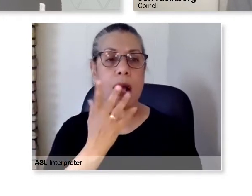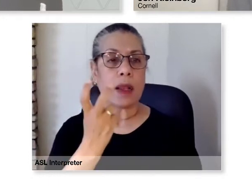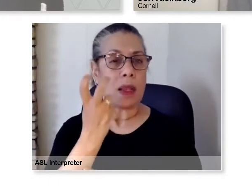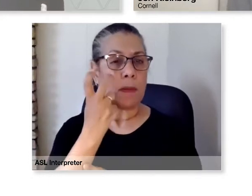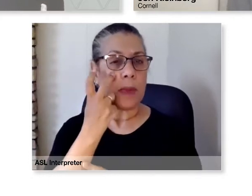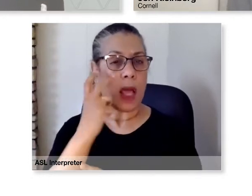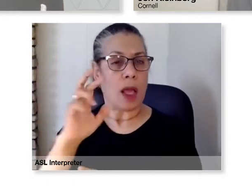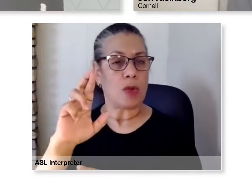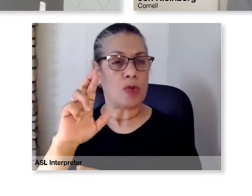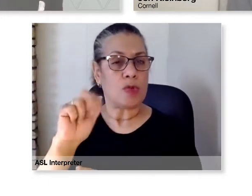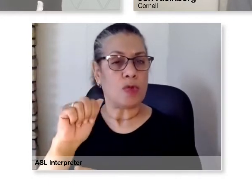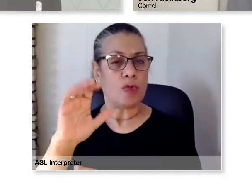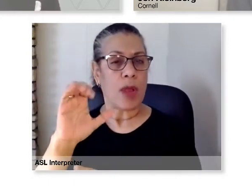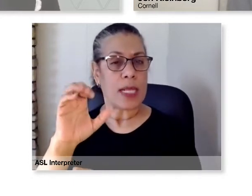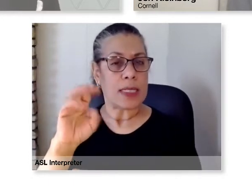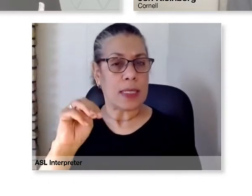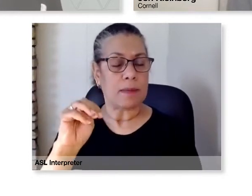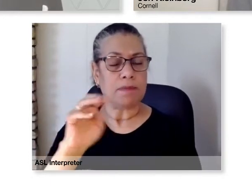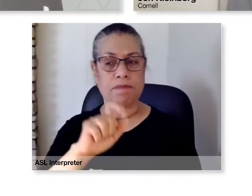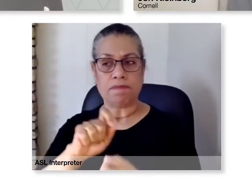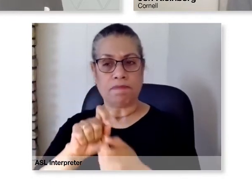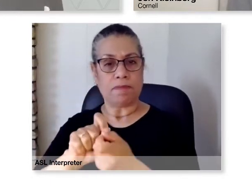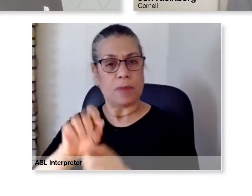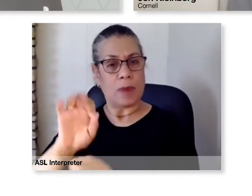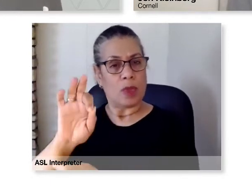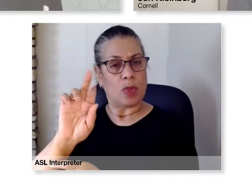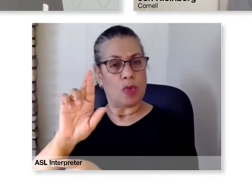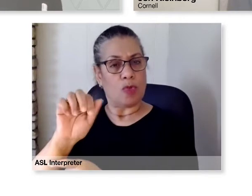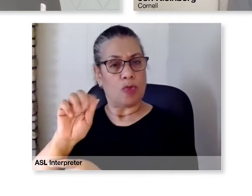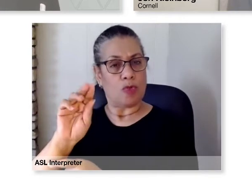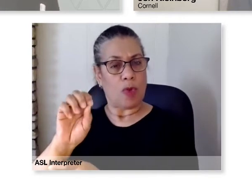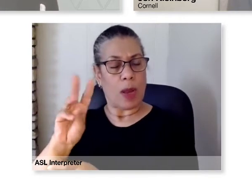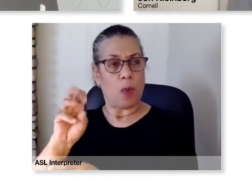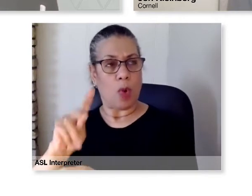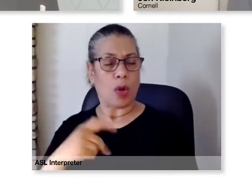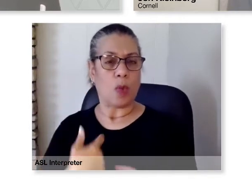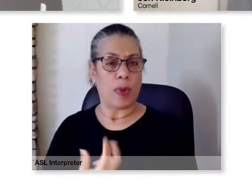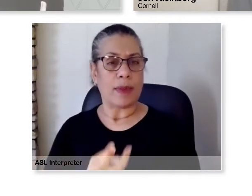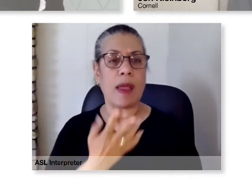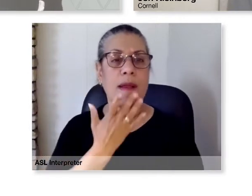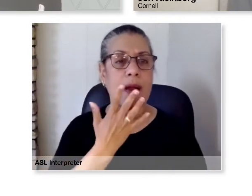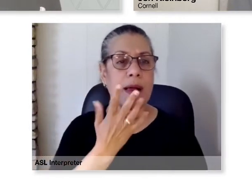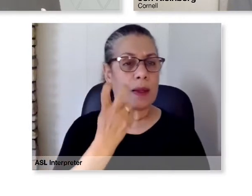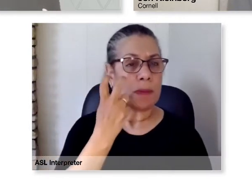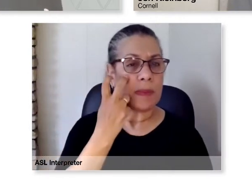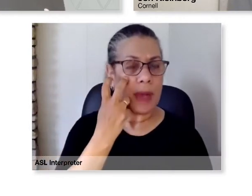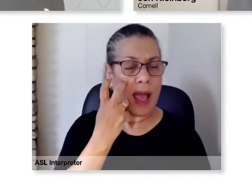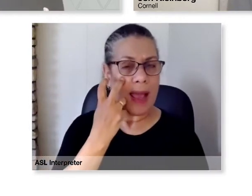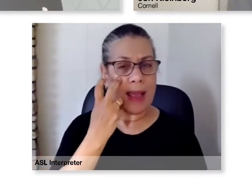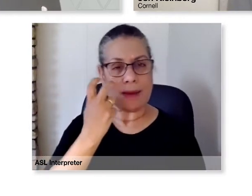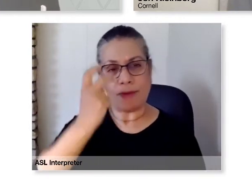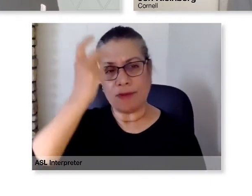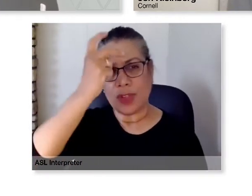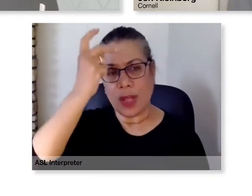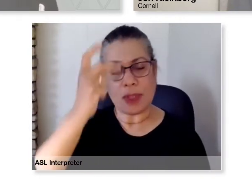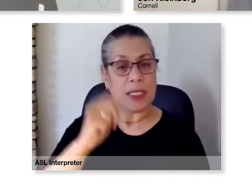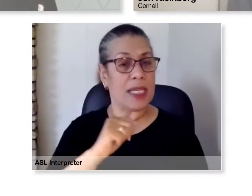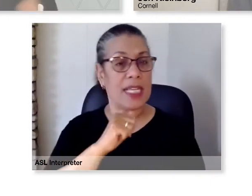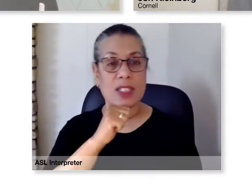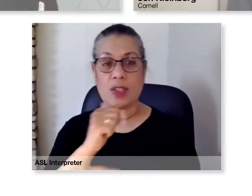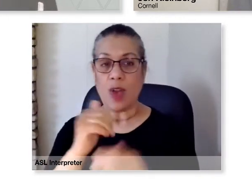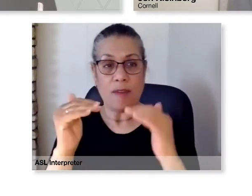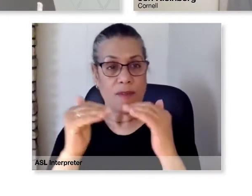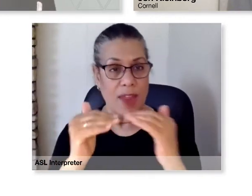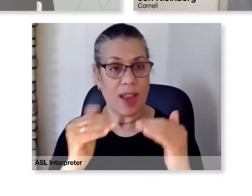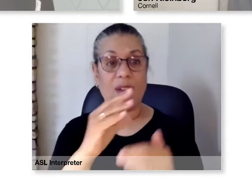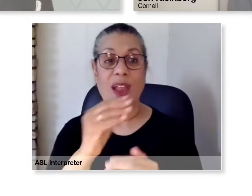describes certain kind of frameworks that relate to colorblind ideology and how it not only detracts from fairness, but actually discriminates. So